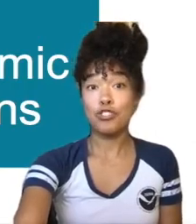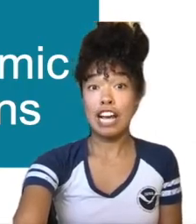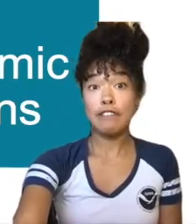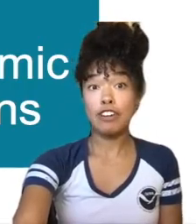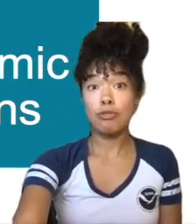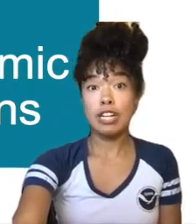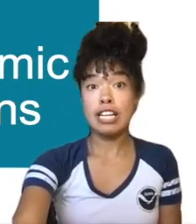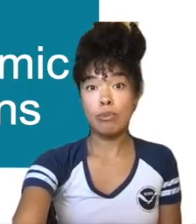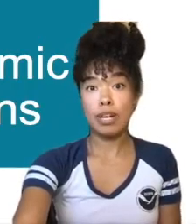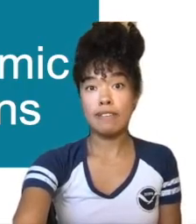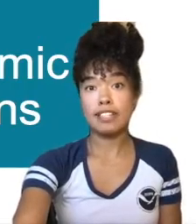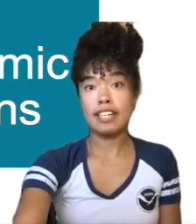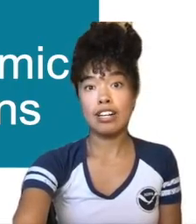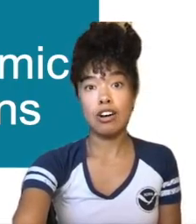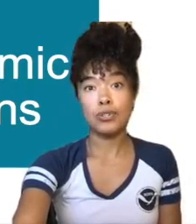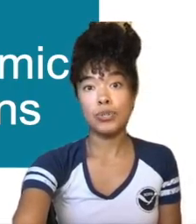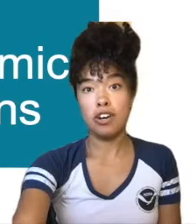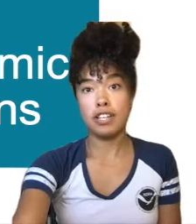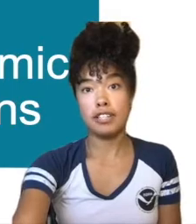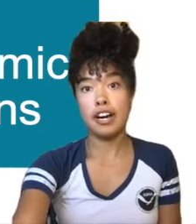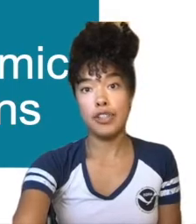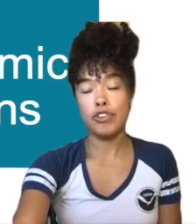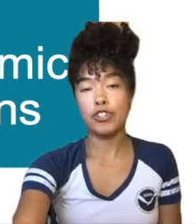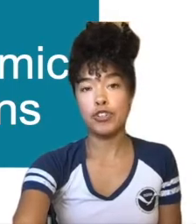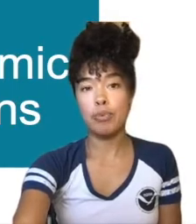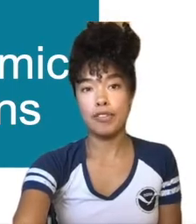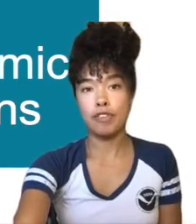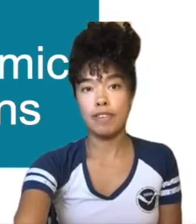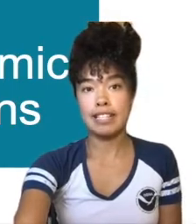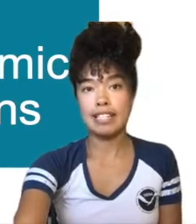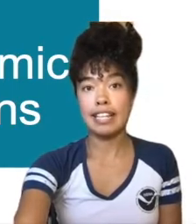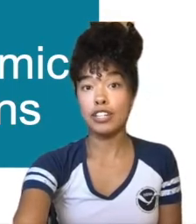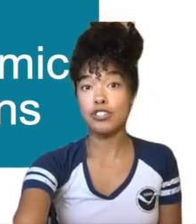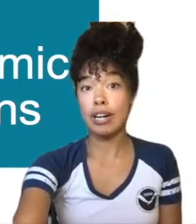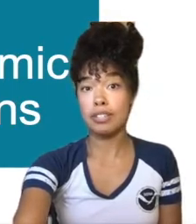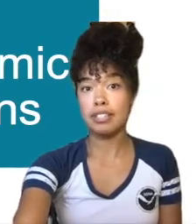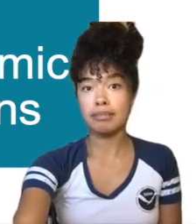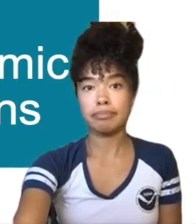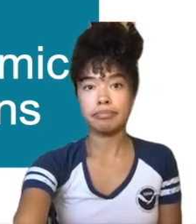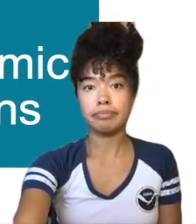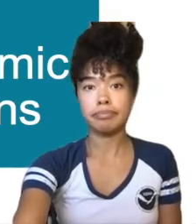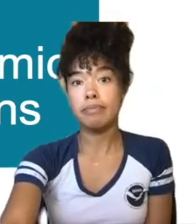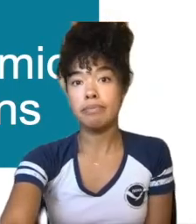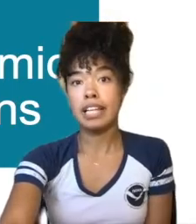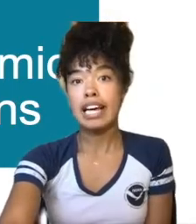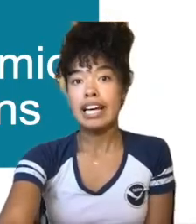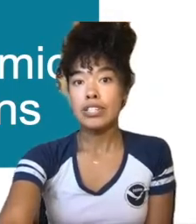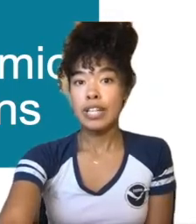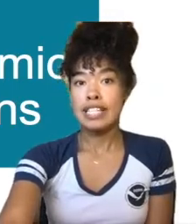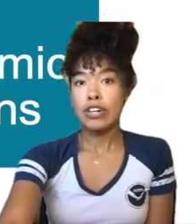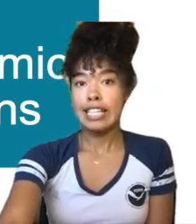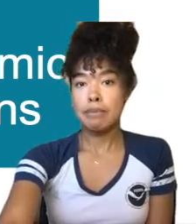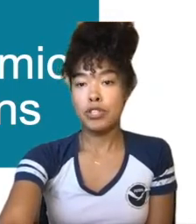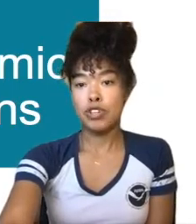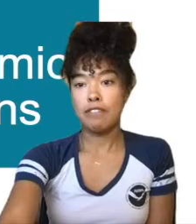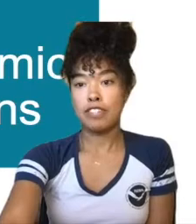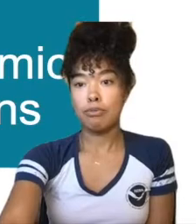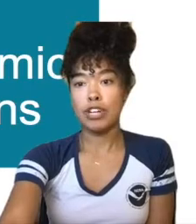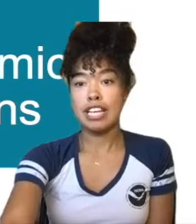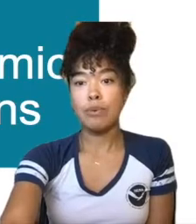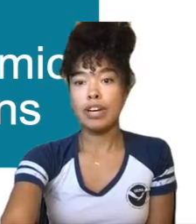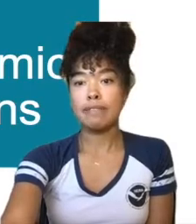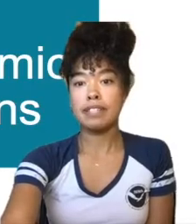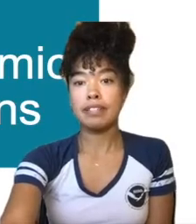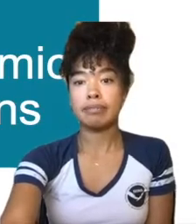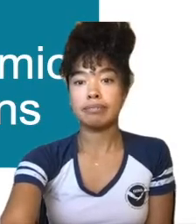Sometimes the driver of marine heat waves can also cause other extreme weather events like droughts. So let's look at some of the drivers of